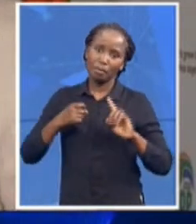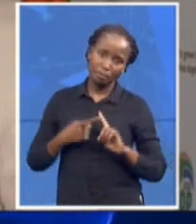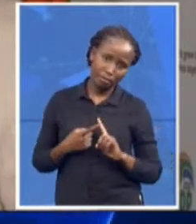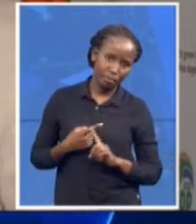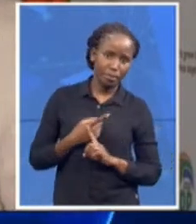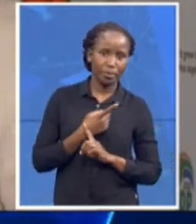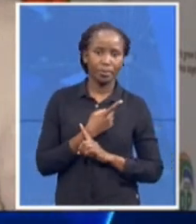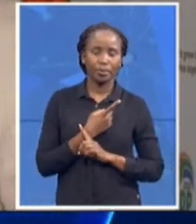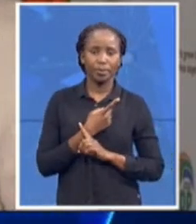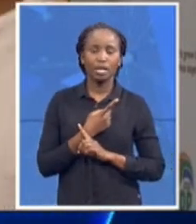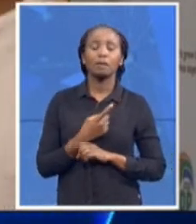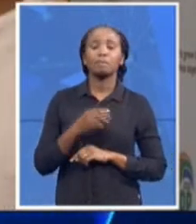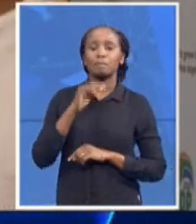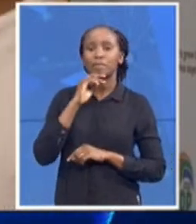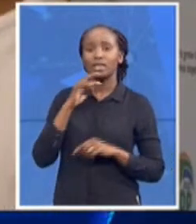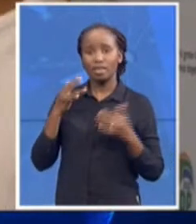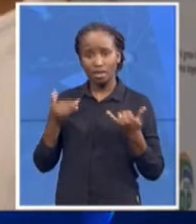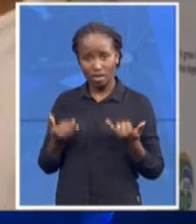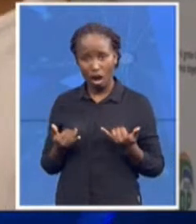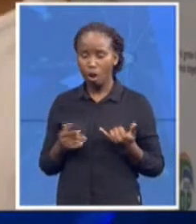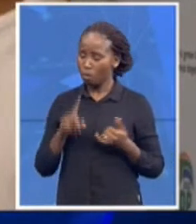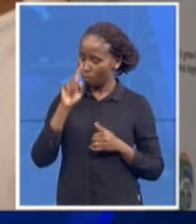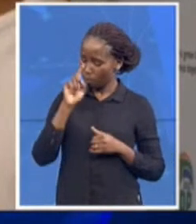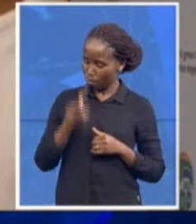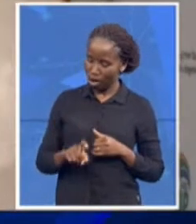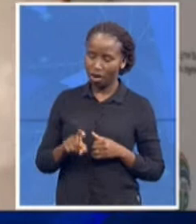on. So that's where I leave it.